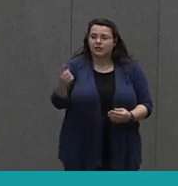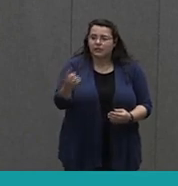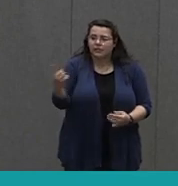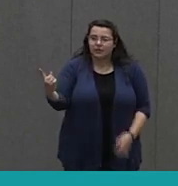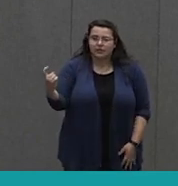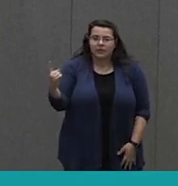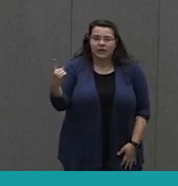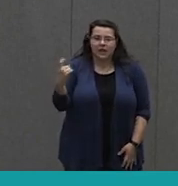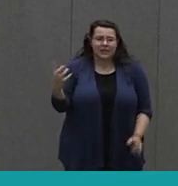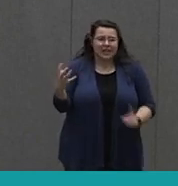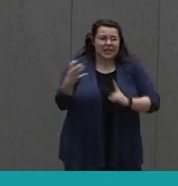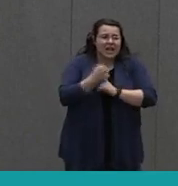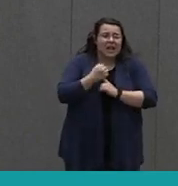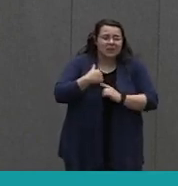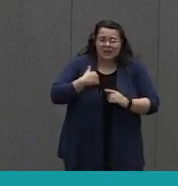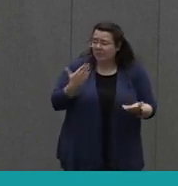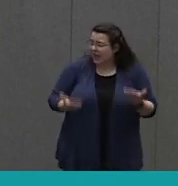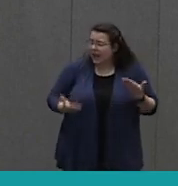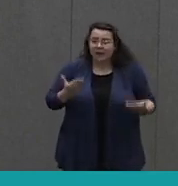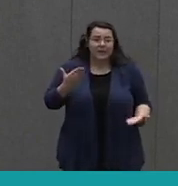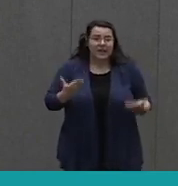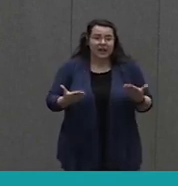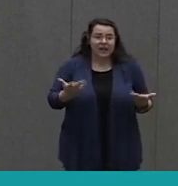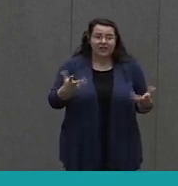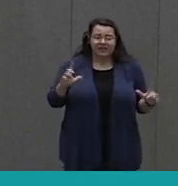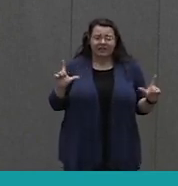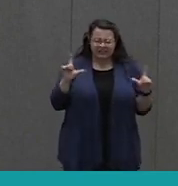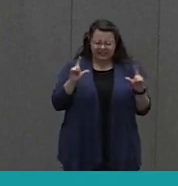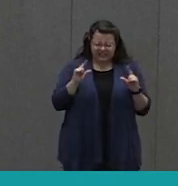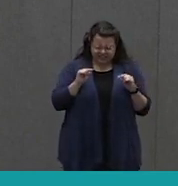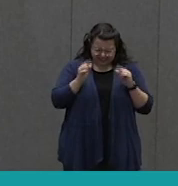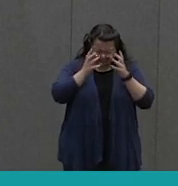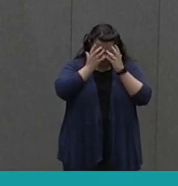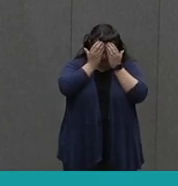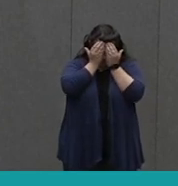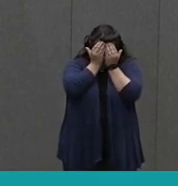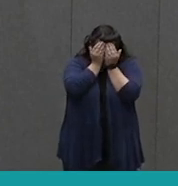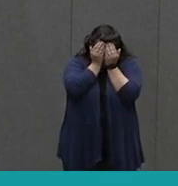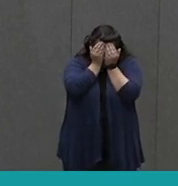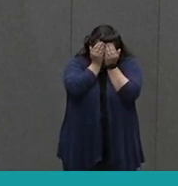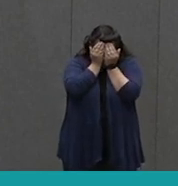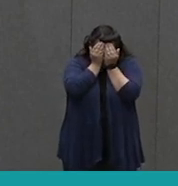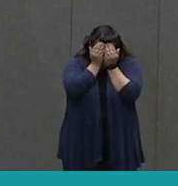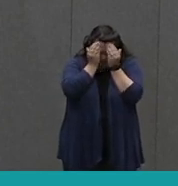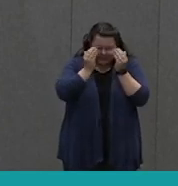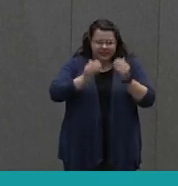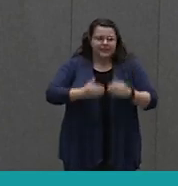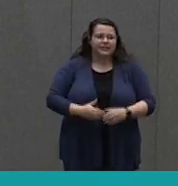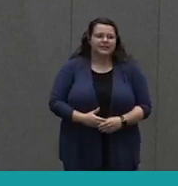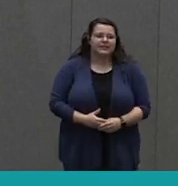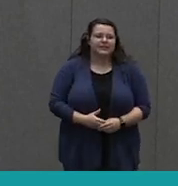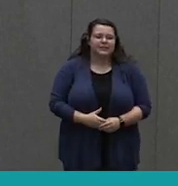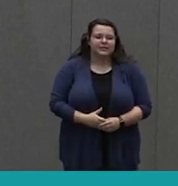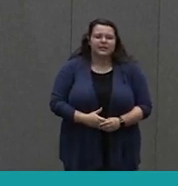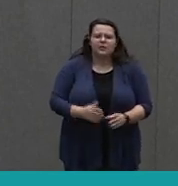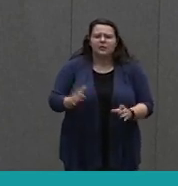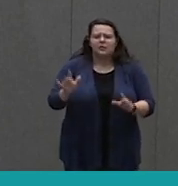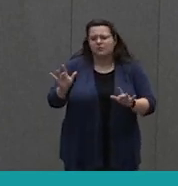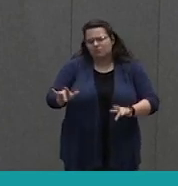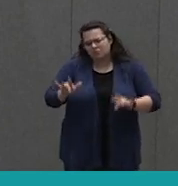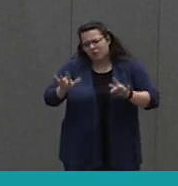her up and her friends up as they walked away home. Suddenly, something below her went